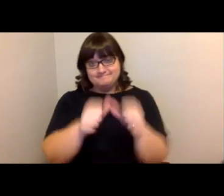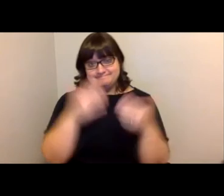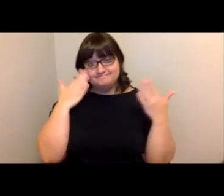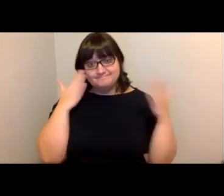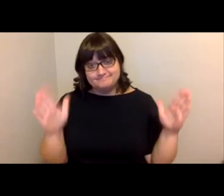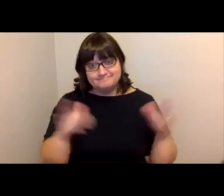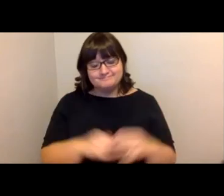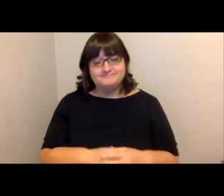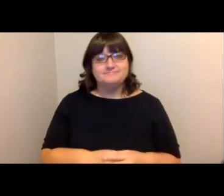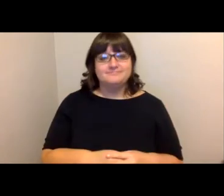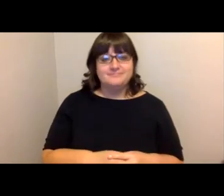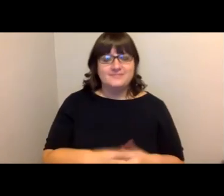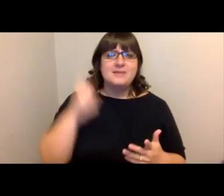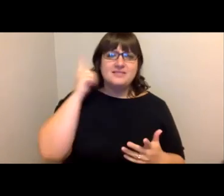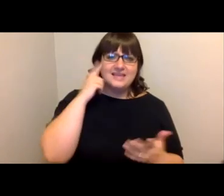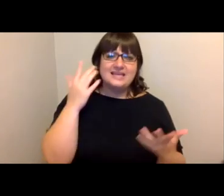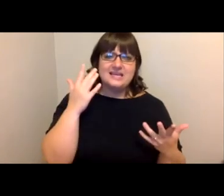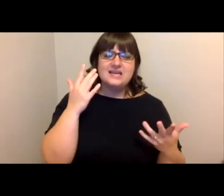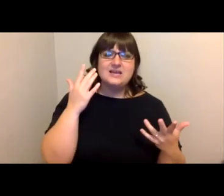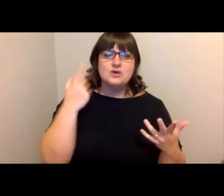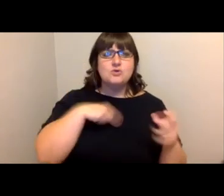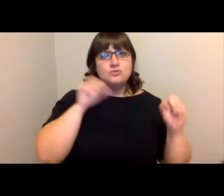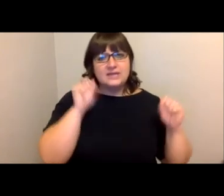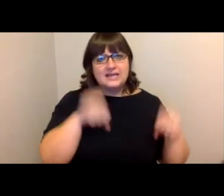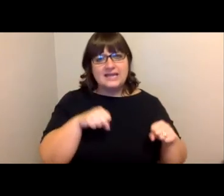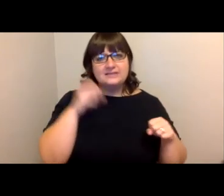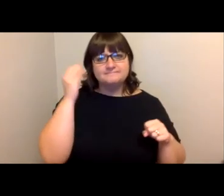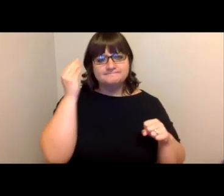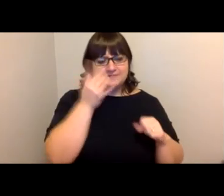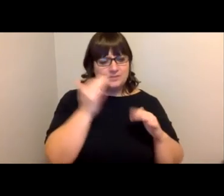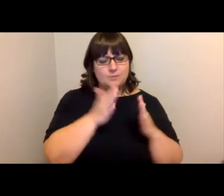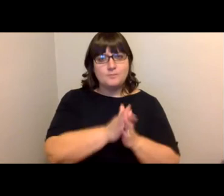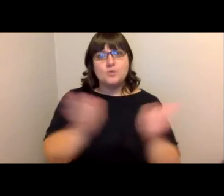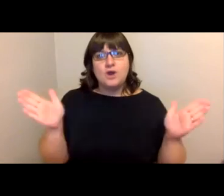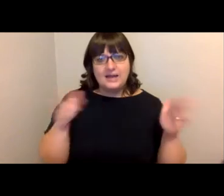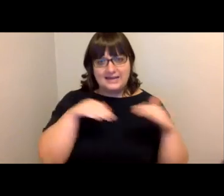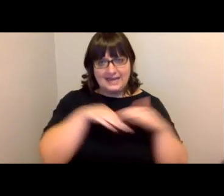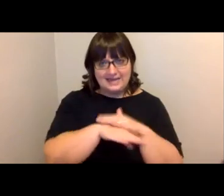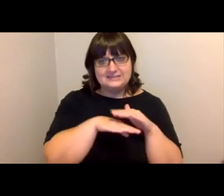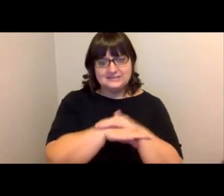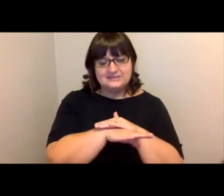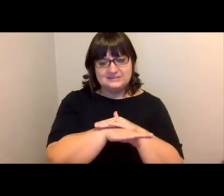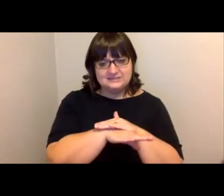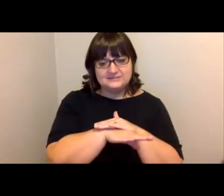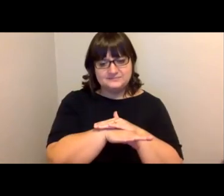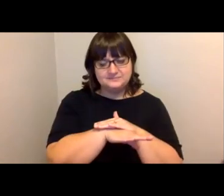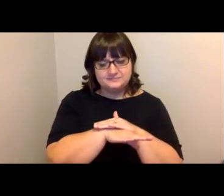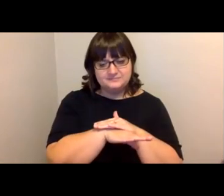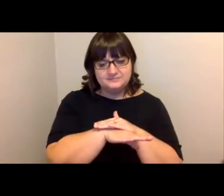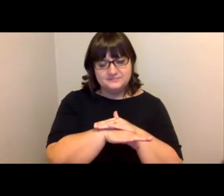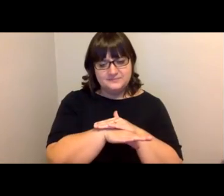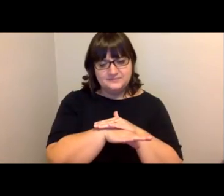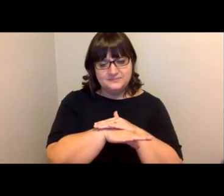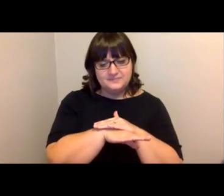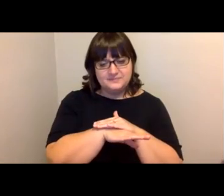Yeah, I think that there are ways that we can think about access in a really broad way, and ways that we can do, so we can